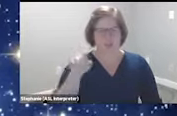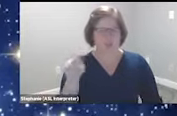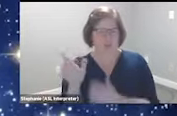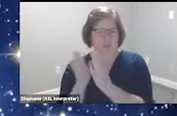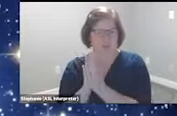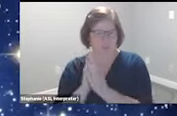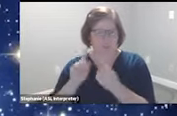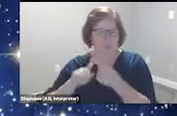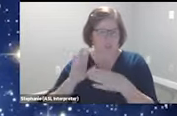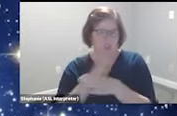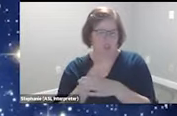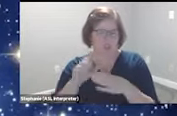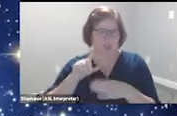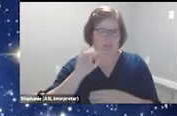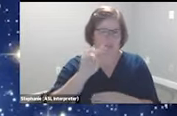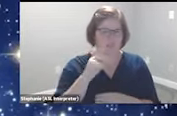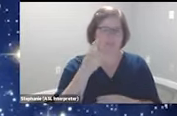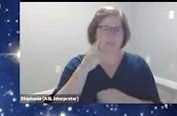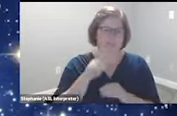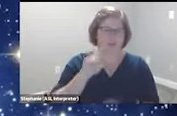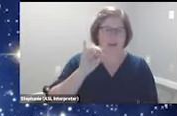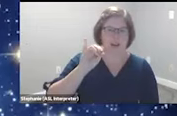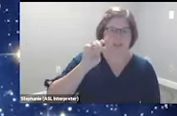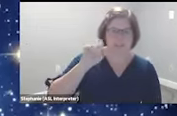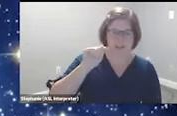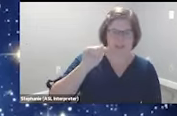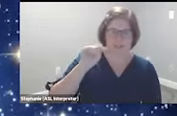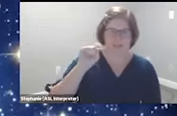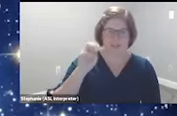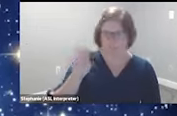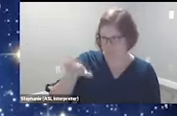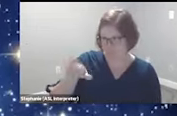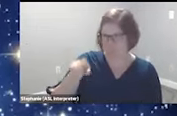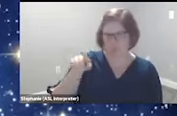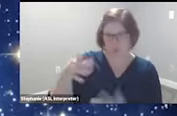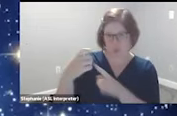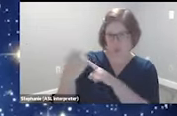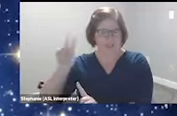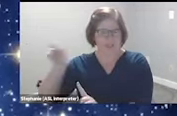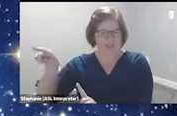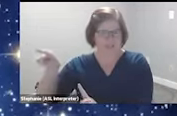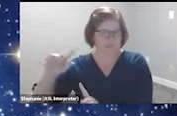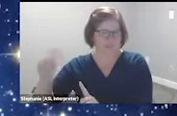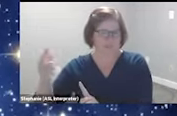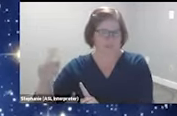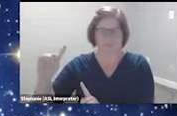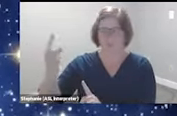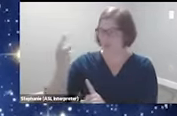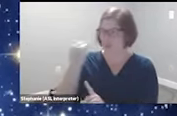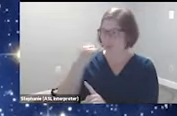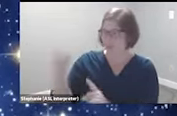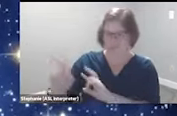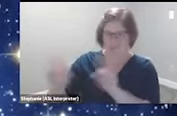can distribute that to everyone to make sure everyone gets a hold of that. Thank you. So Venkatesh, if you're